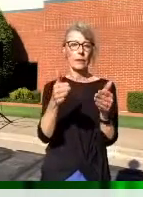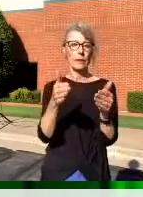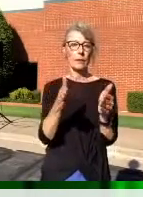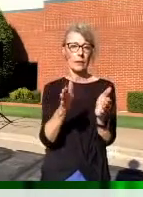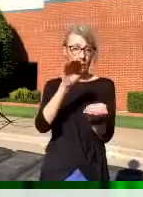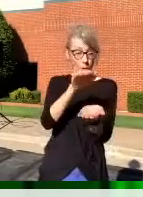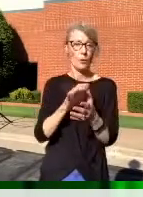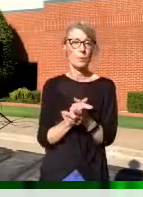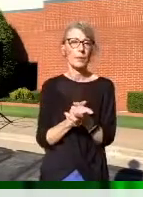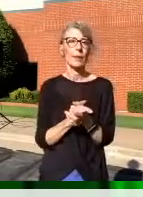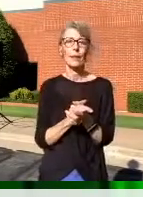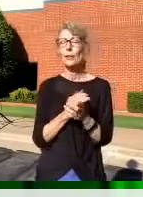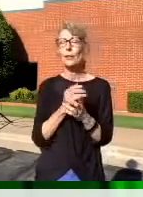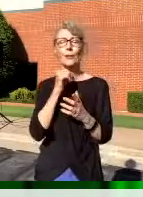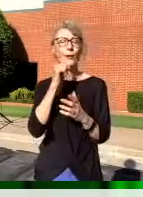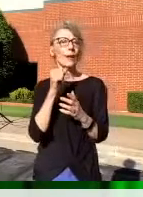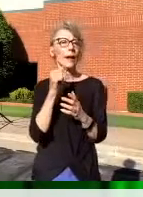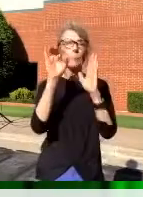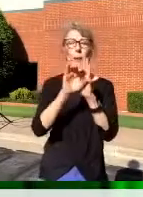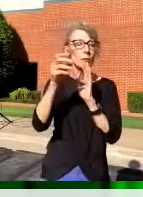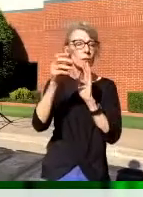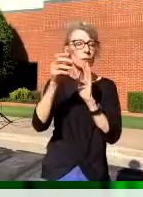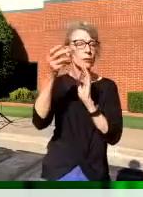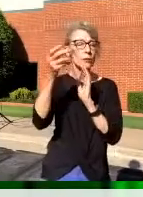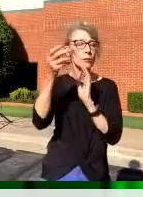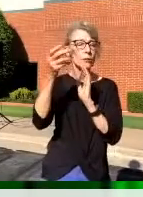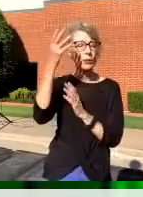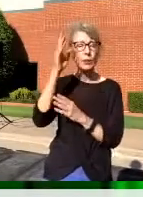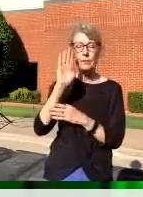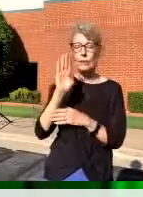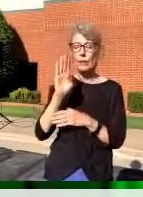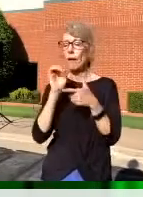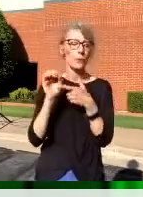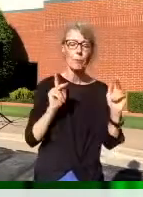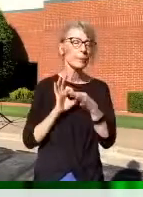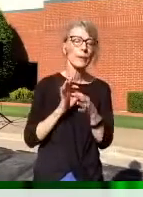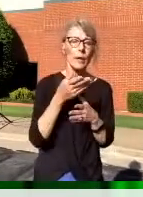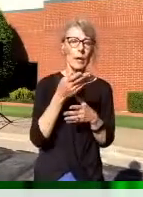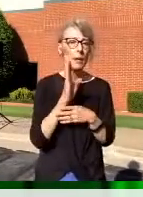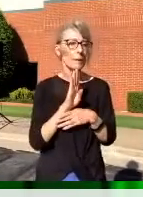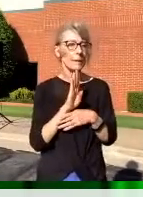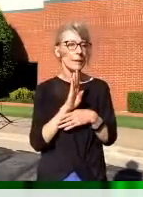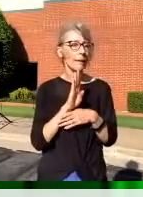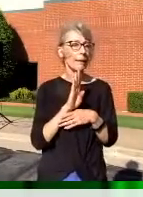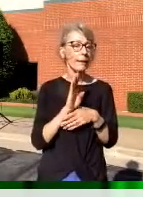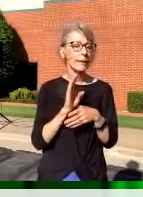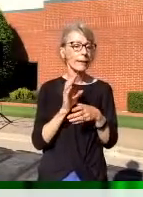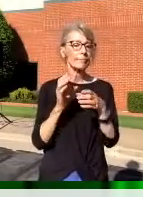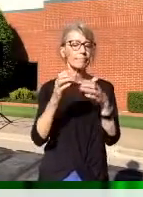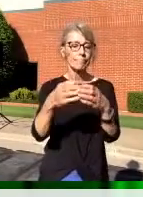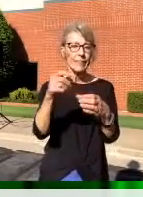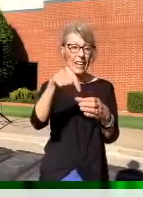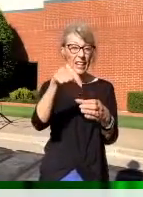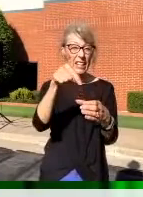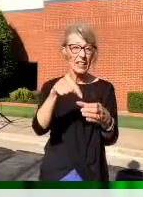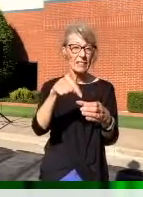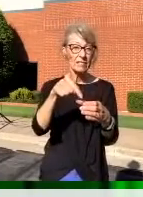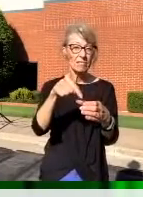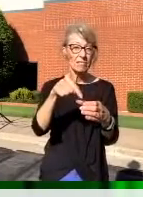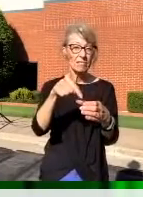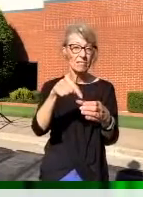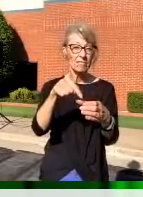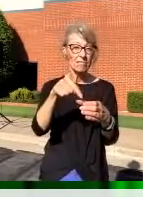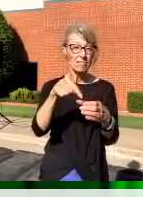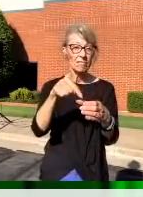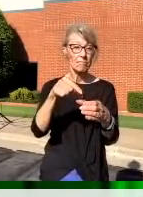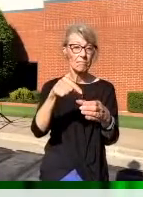of God. You don't have God mediated through something else. You have God, the being the presence